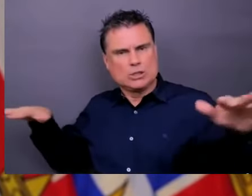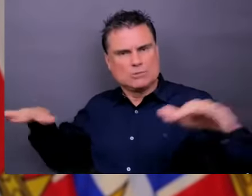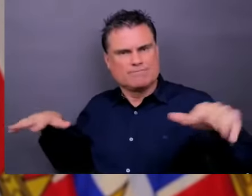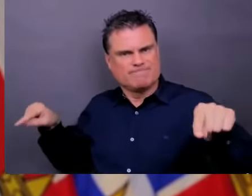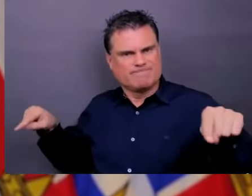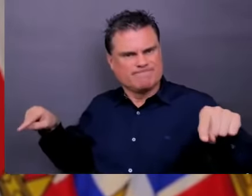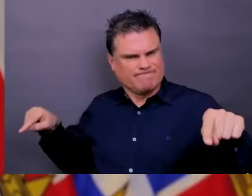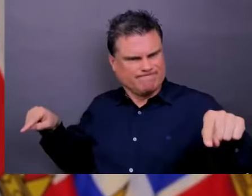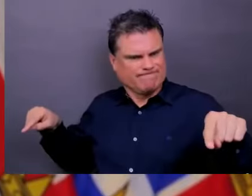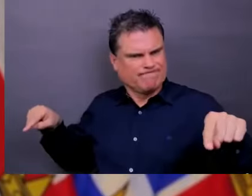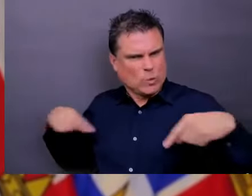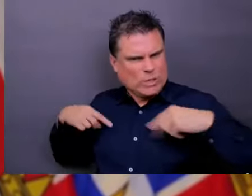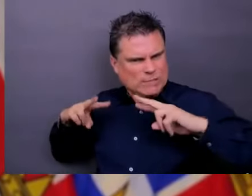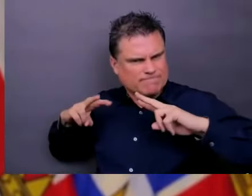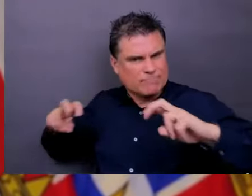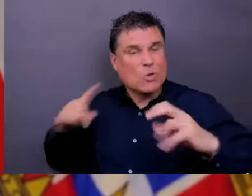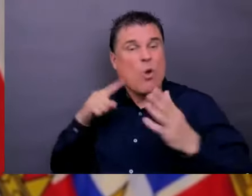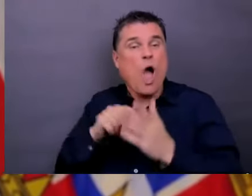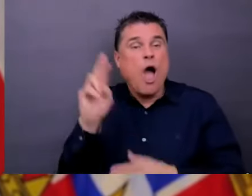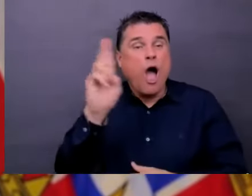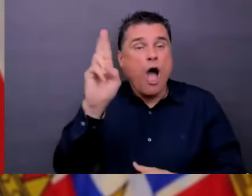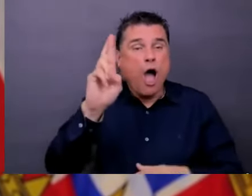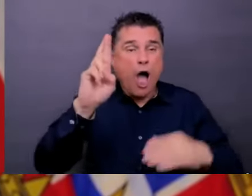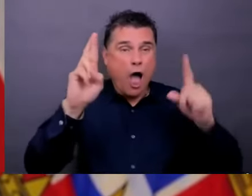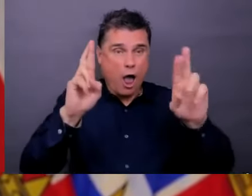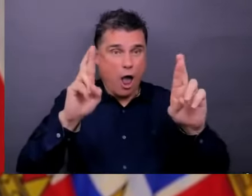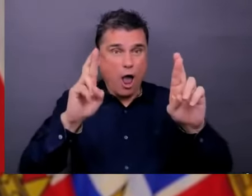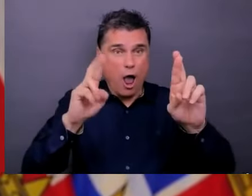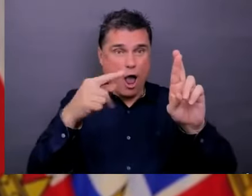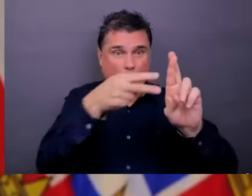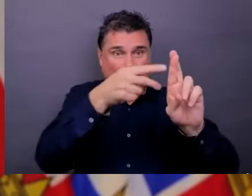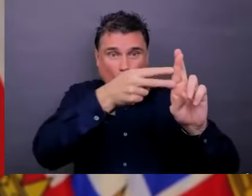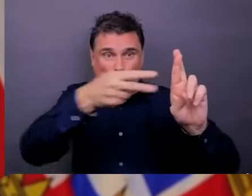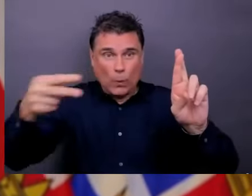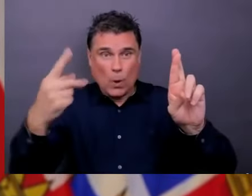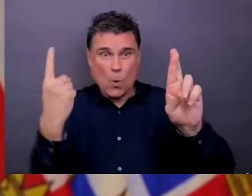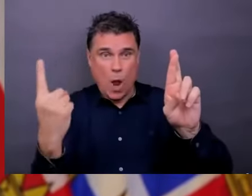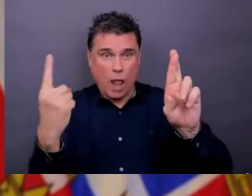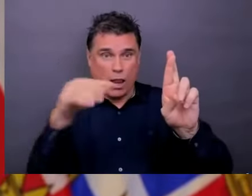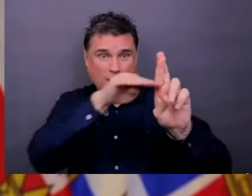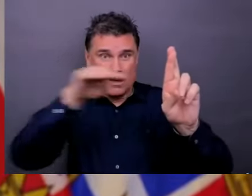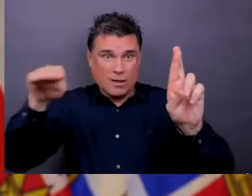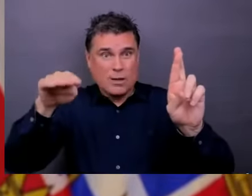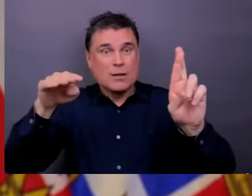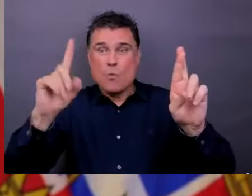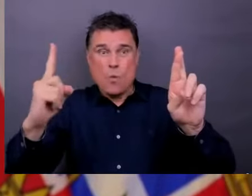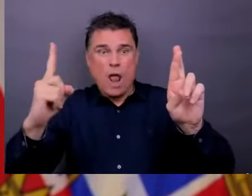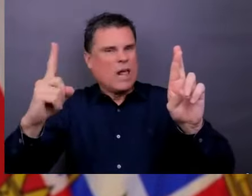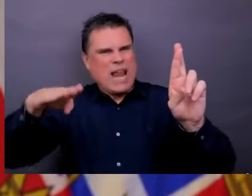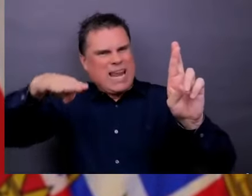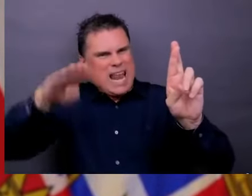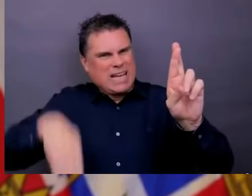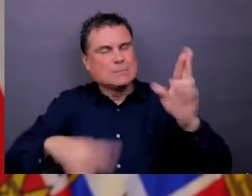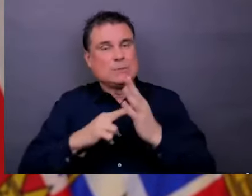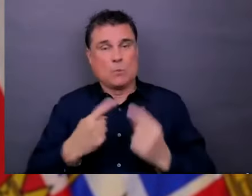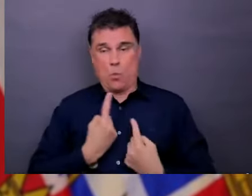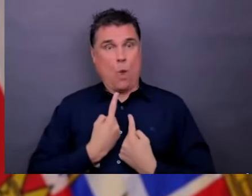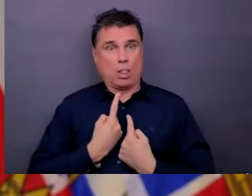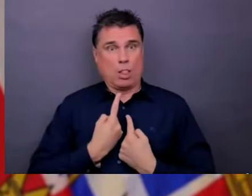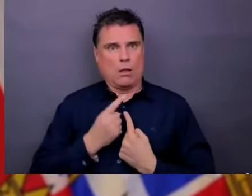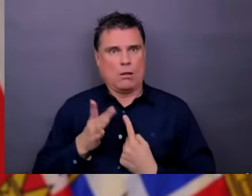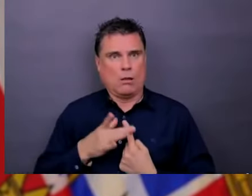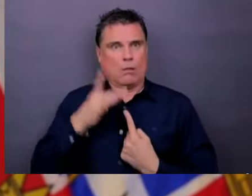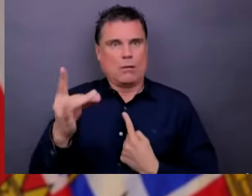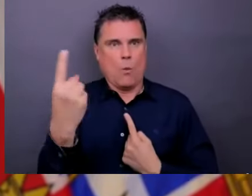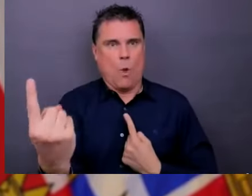below one, and as far below one as we can get it, because that is our buffer. So that means how many people,